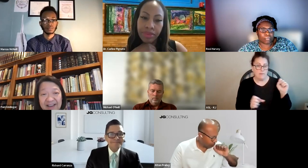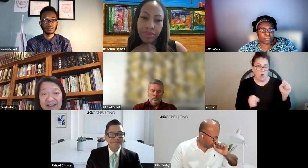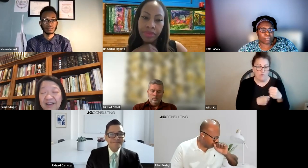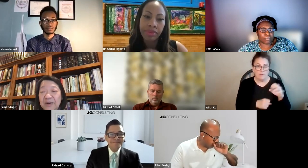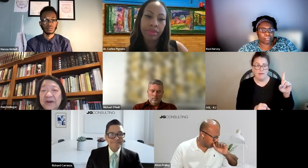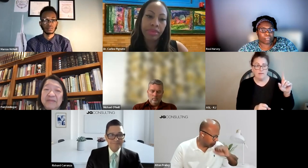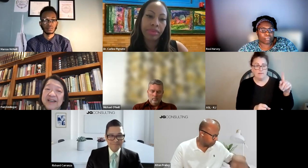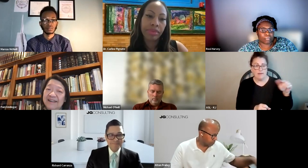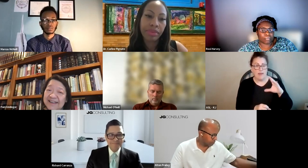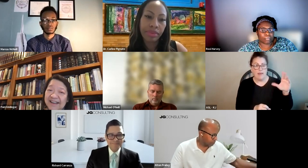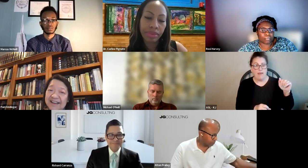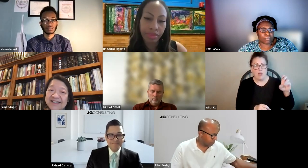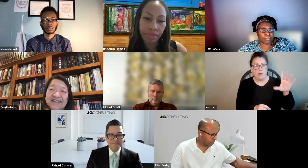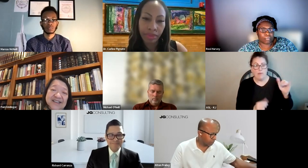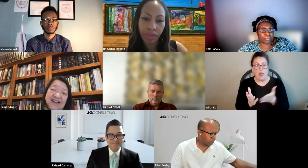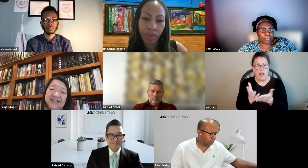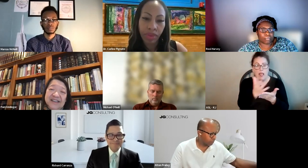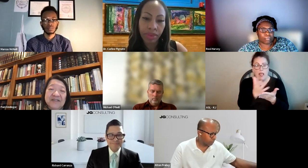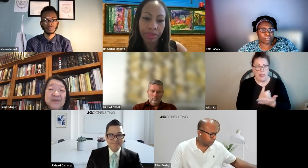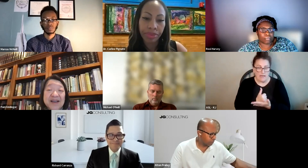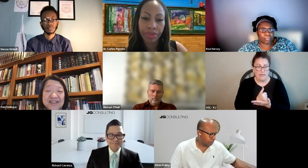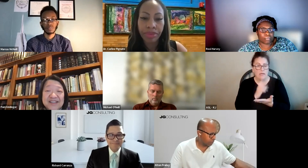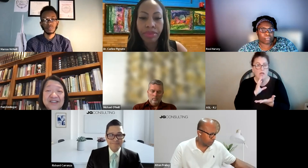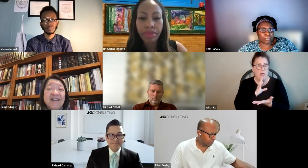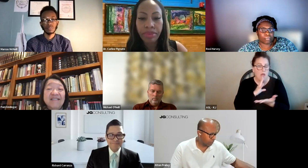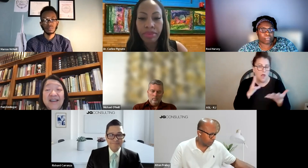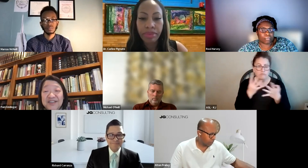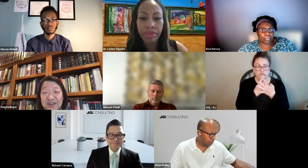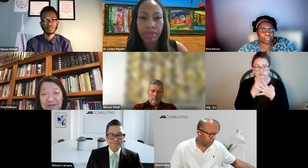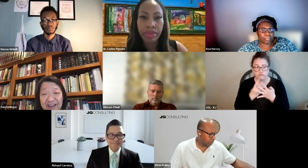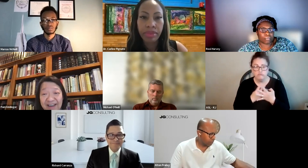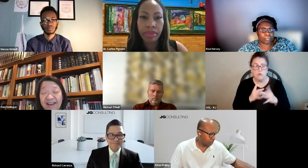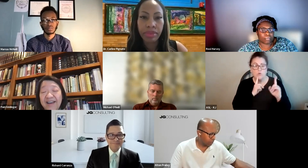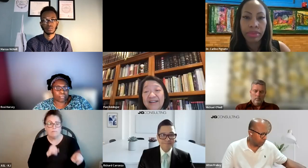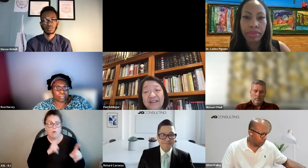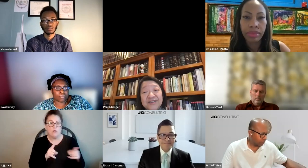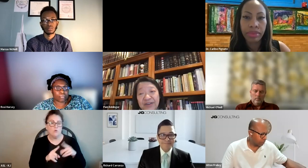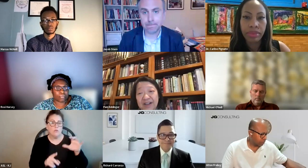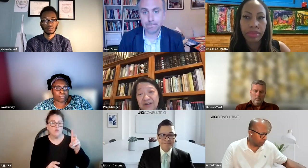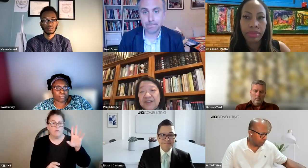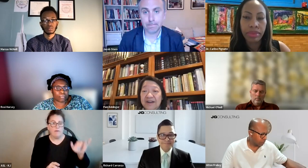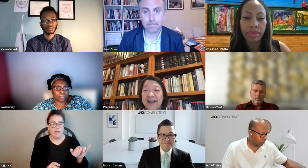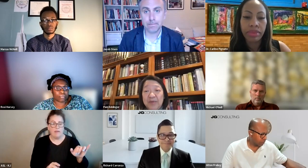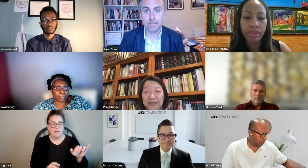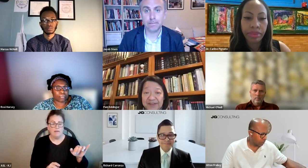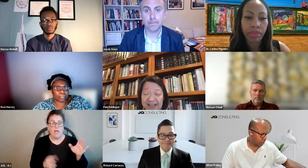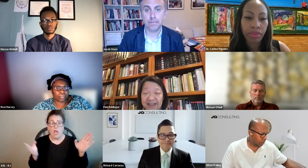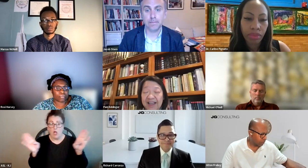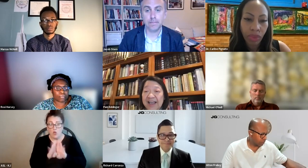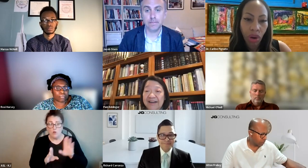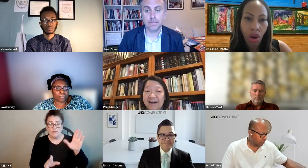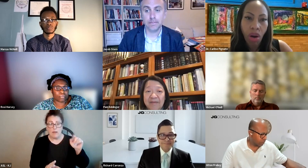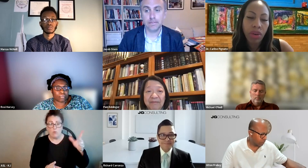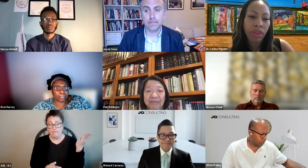Accountability, who have been collecting and synthesizing the responses to the online survey. Now, the survey closed on April